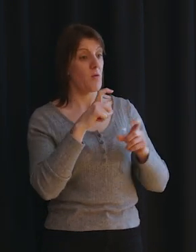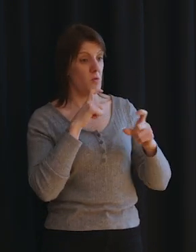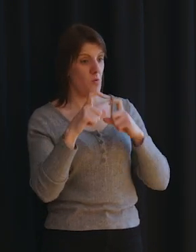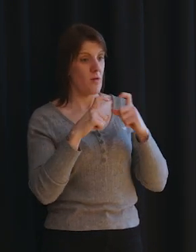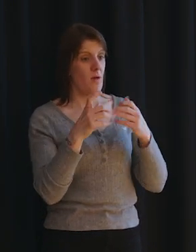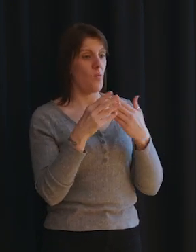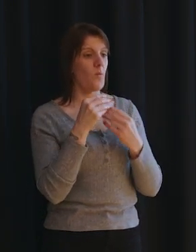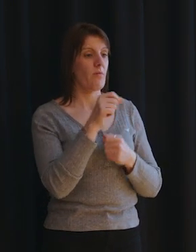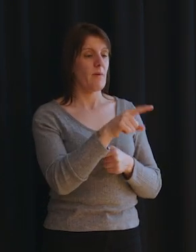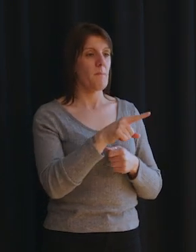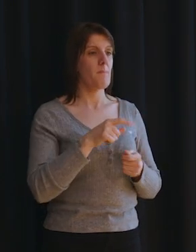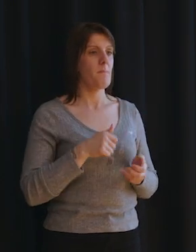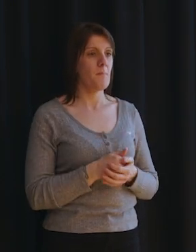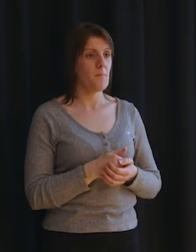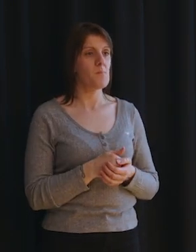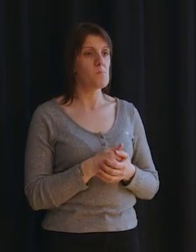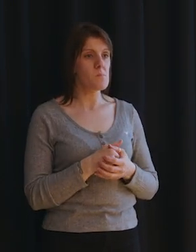well.